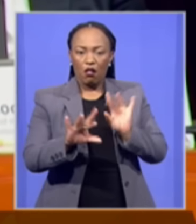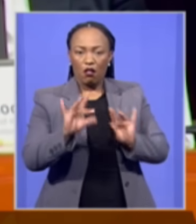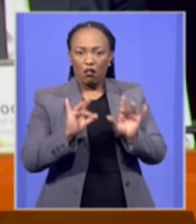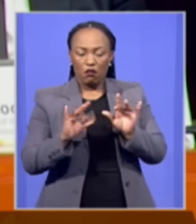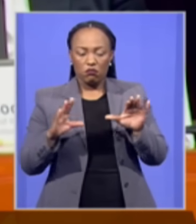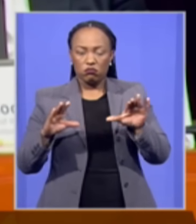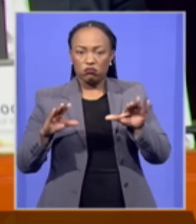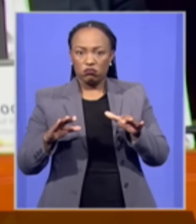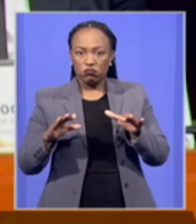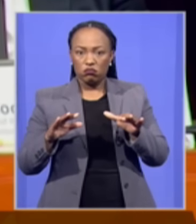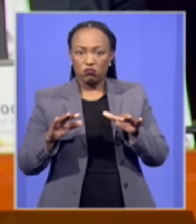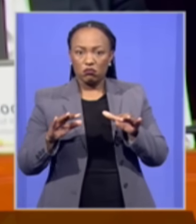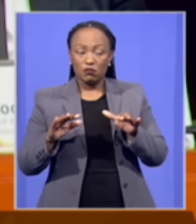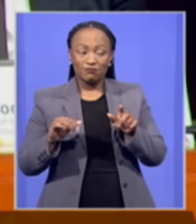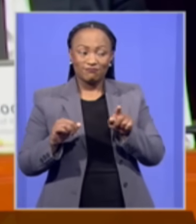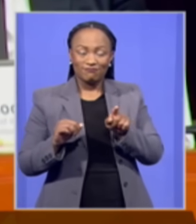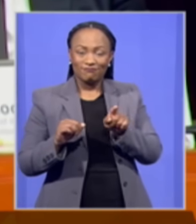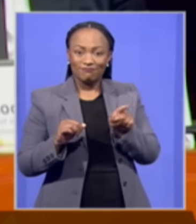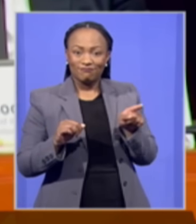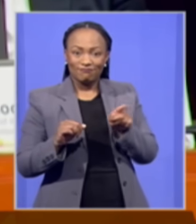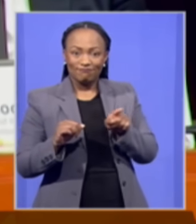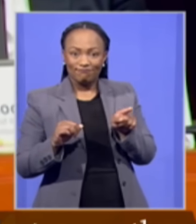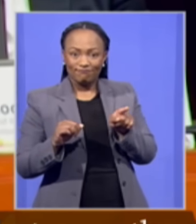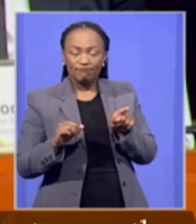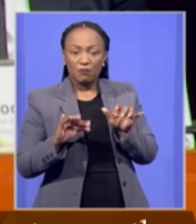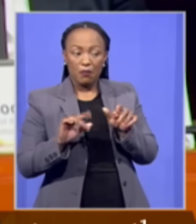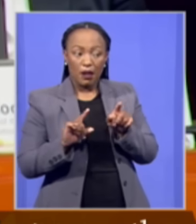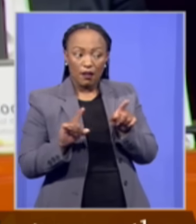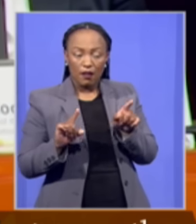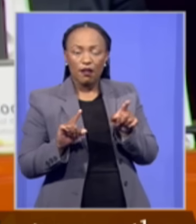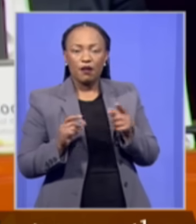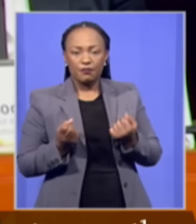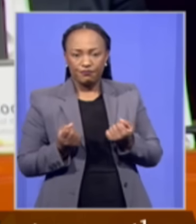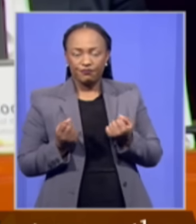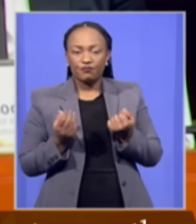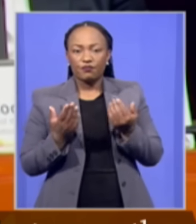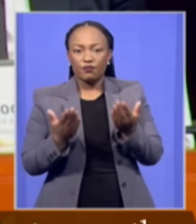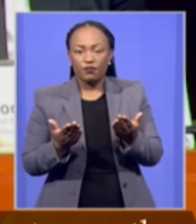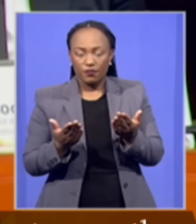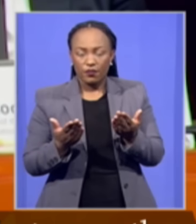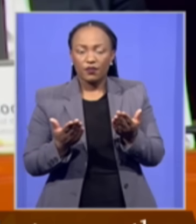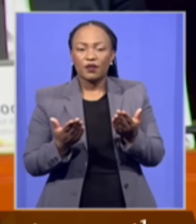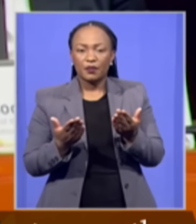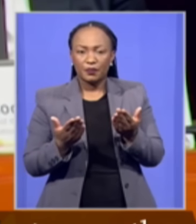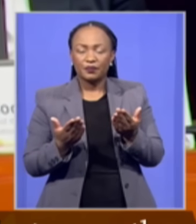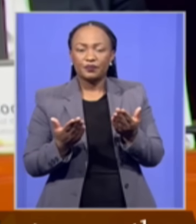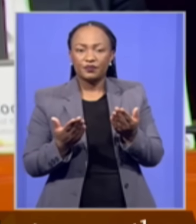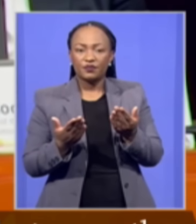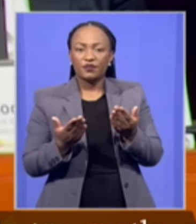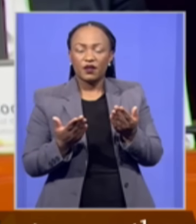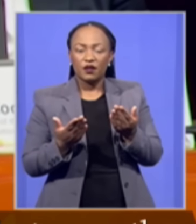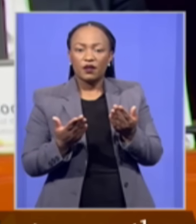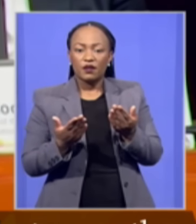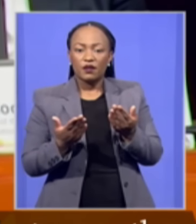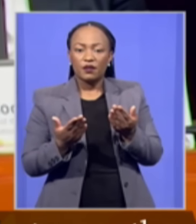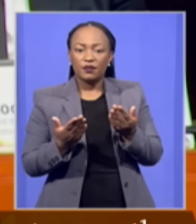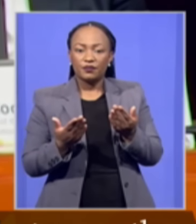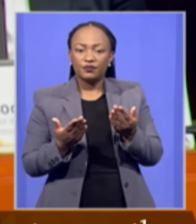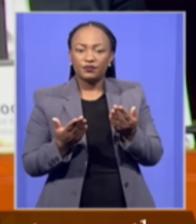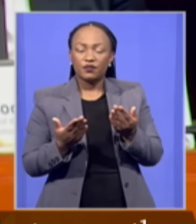those sitters must serve the interest